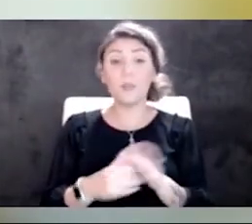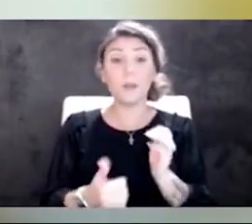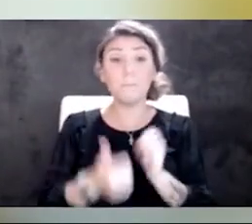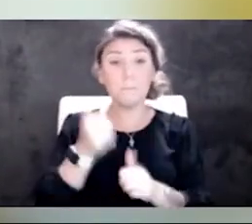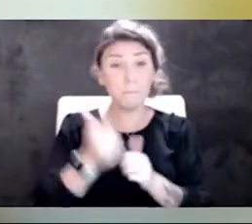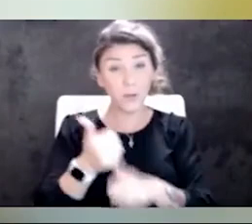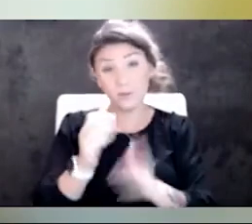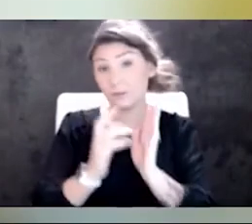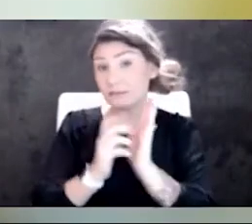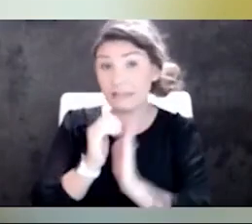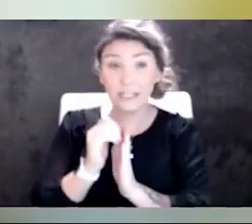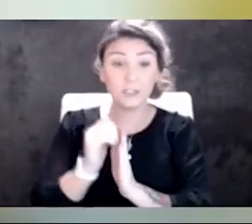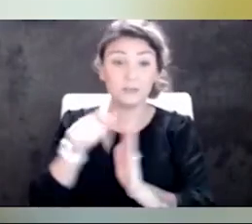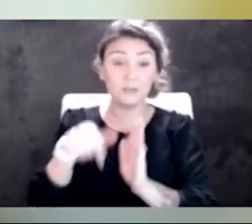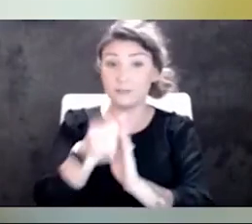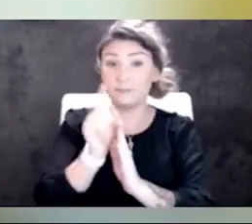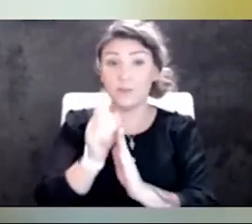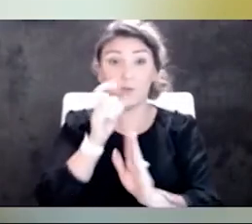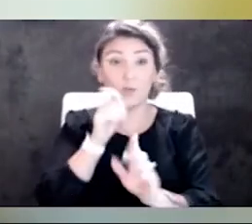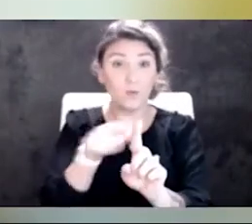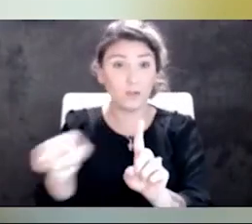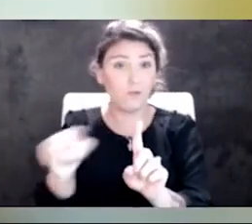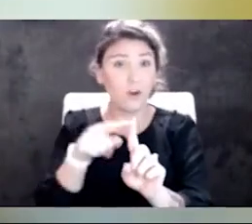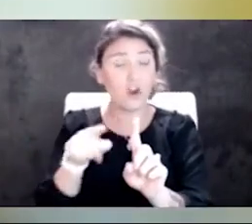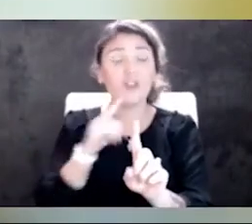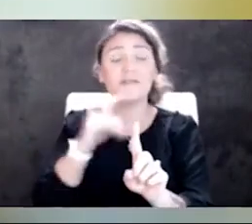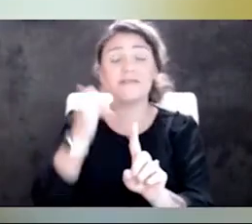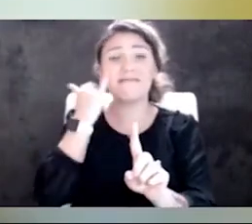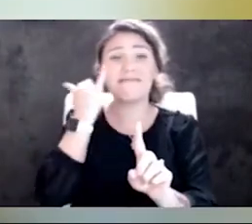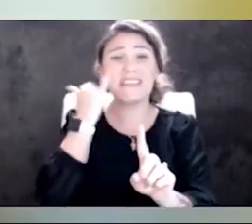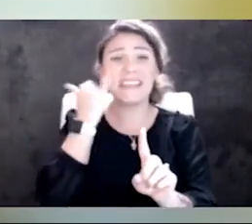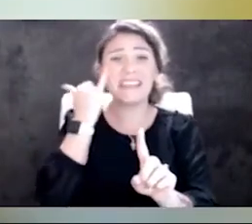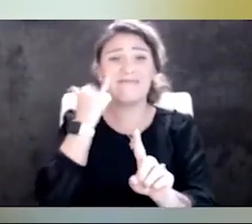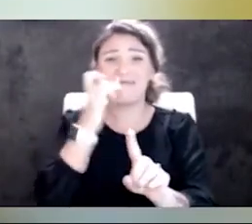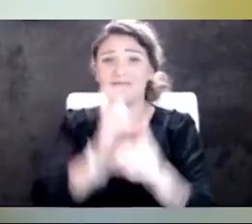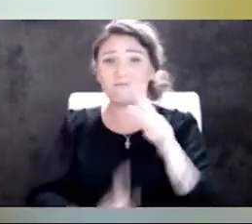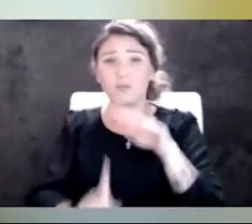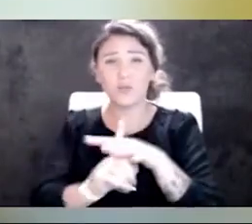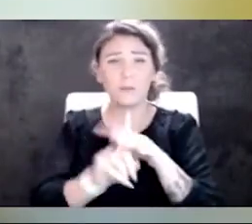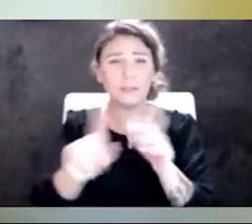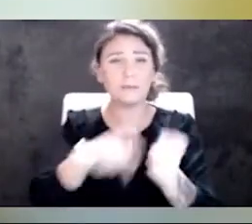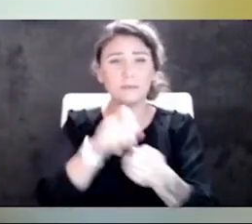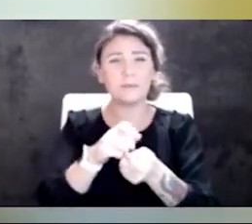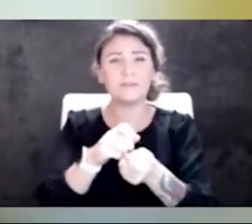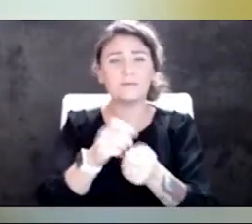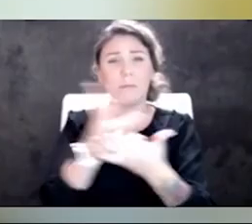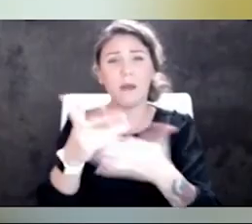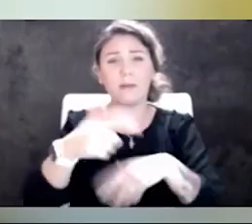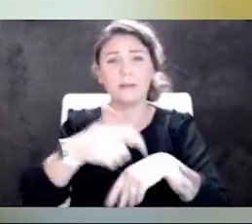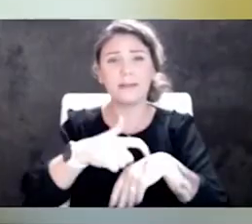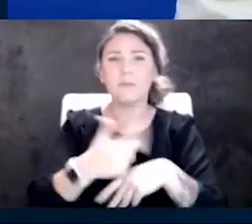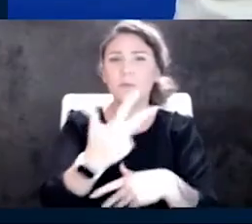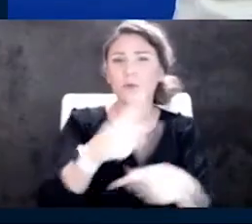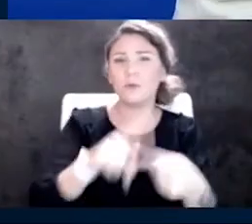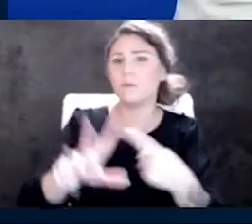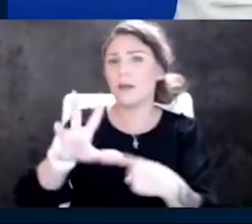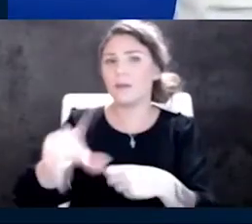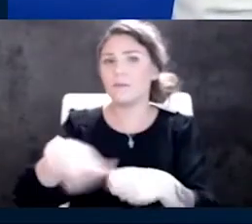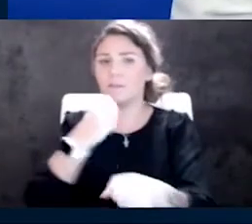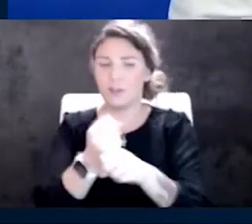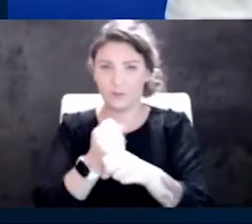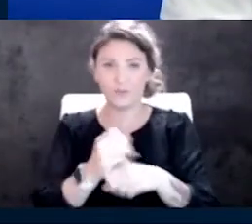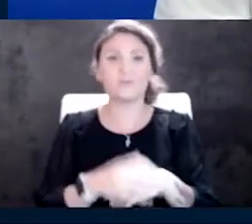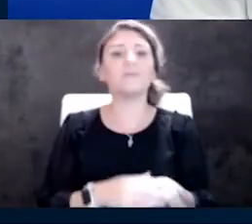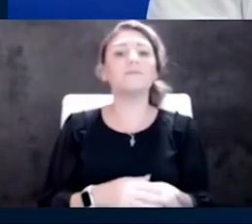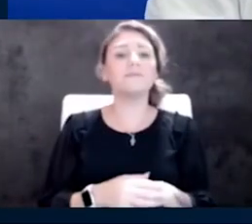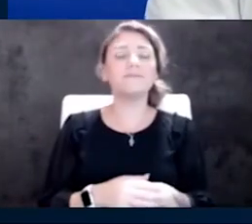at, at this point, don't defer you as long as you've been in remission for a certain amount of time, which is usually three to five year, uh, window period. All So I, you know, I'm going to take a